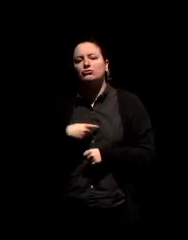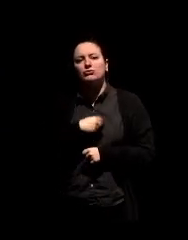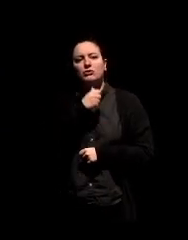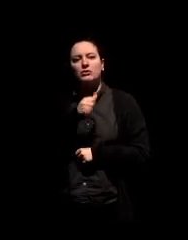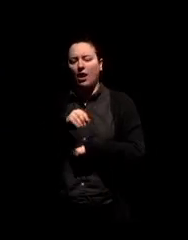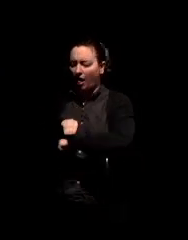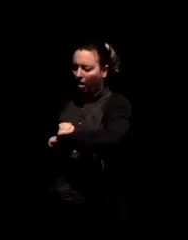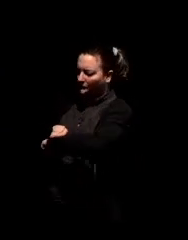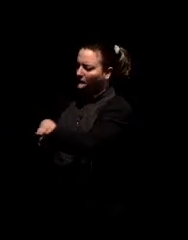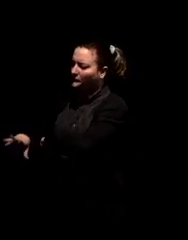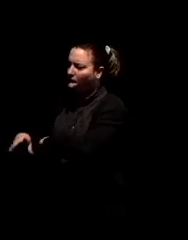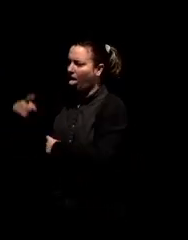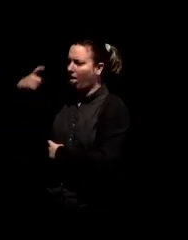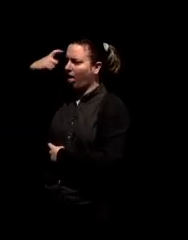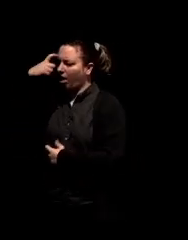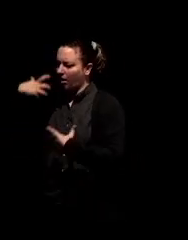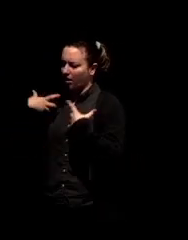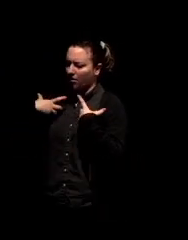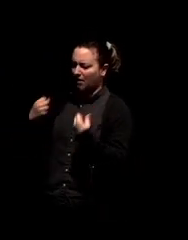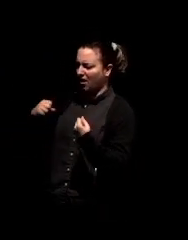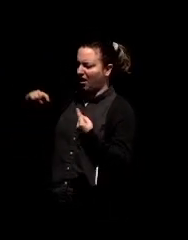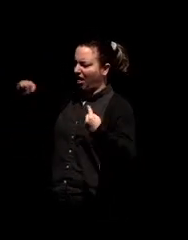on populations when states